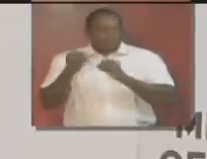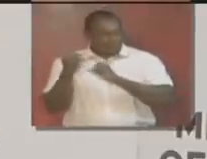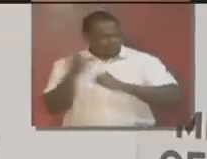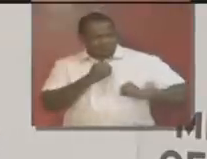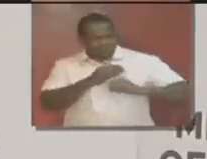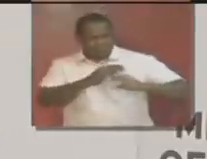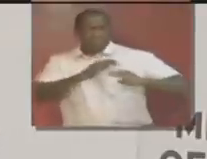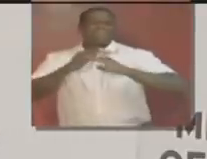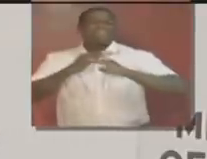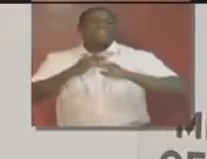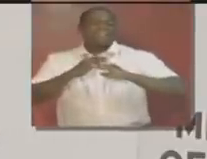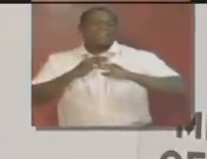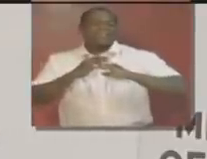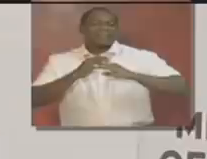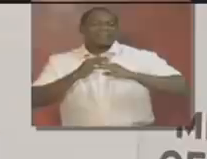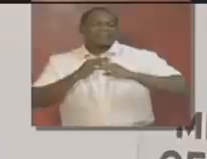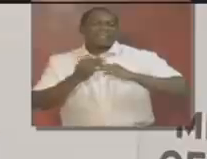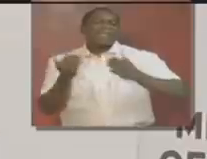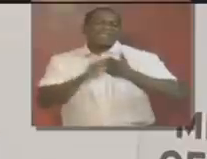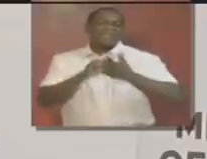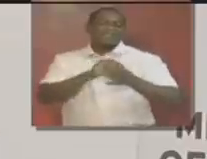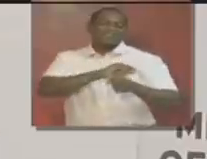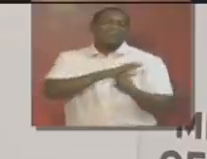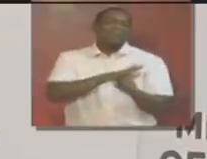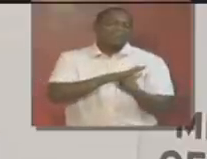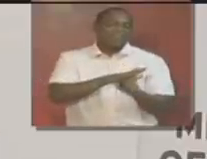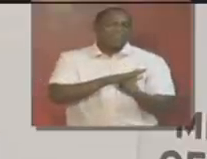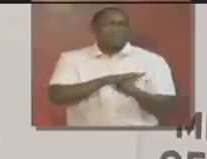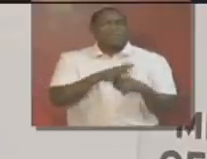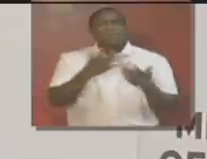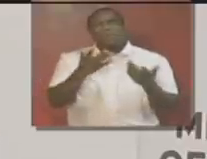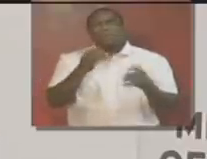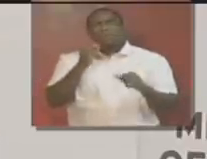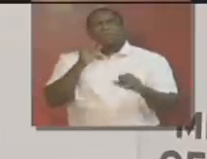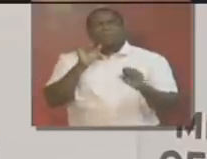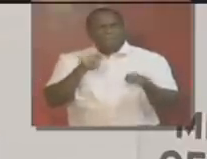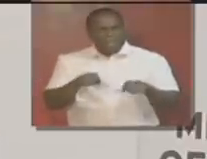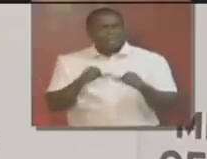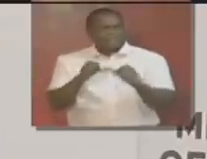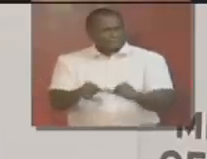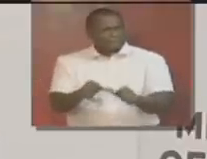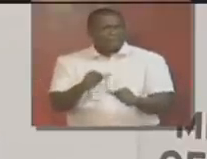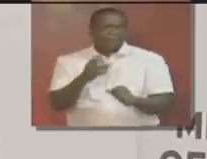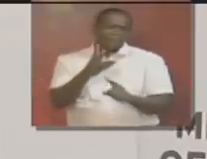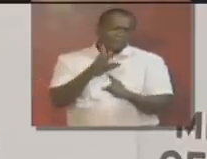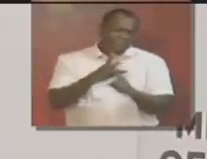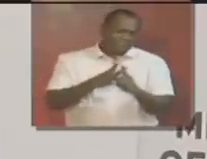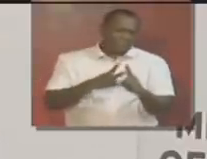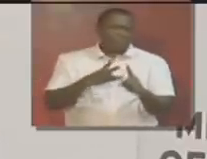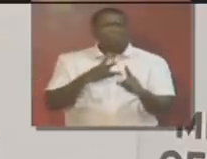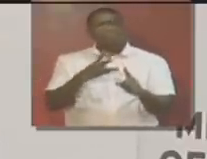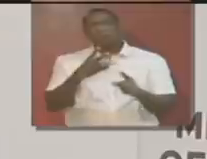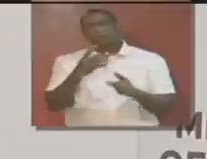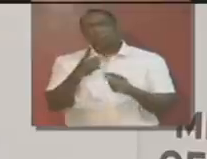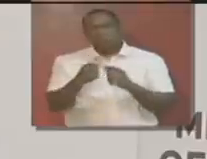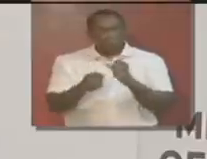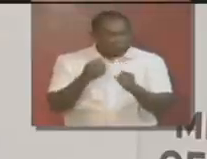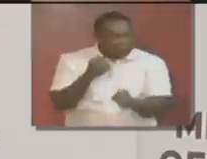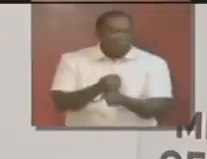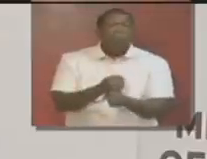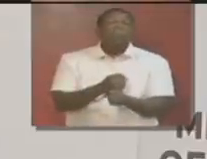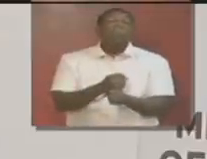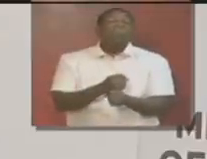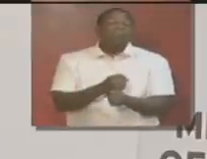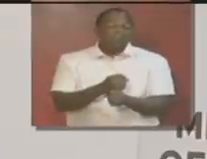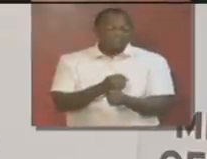itself. And with that, it can last for about 6 months to a year. Now the proposal is 6 months to a year. As we have seen already